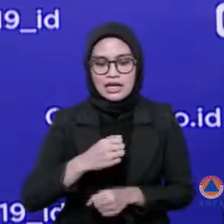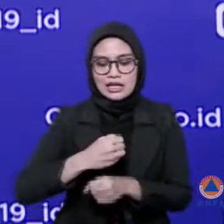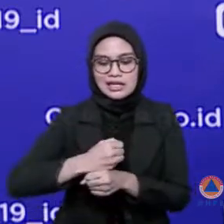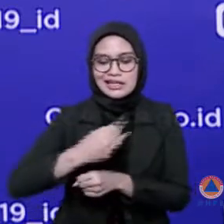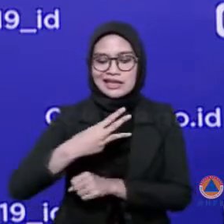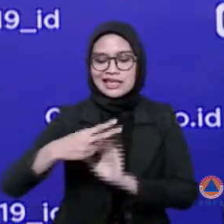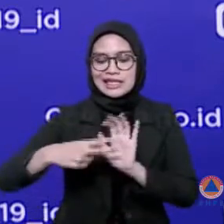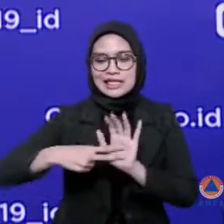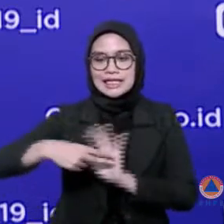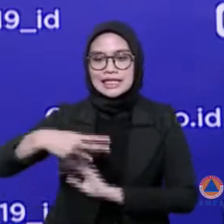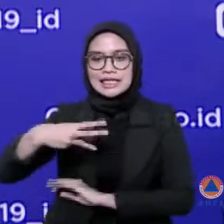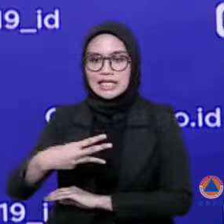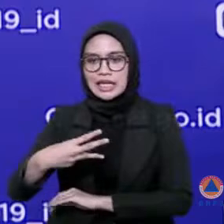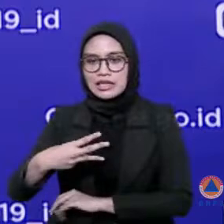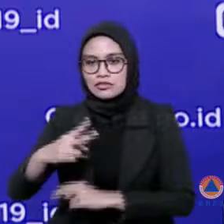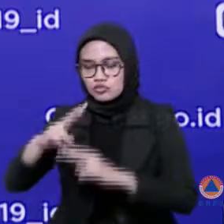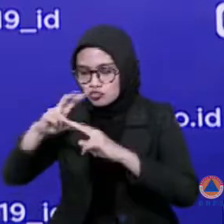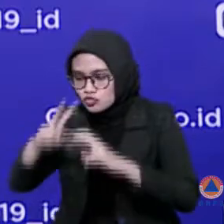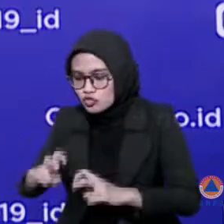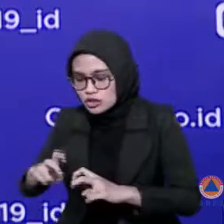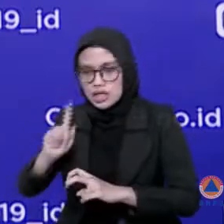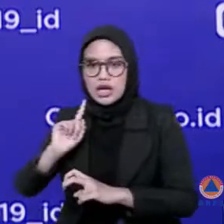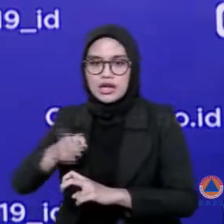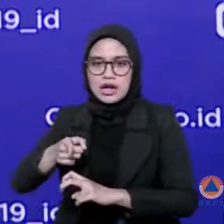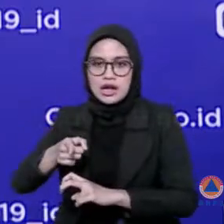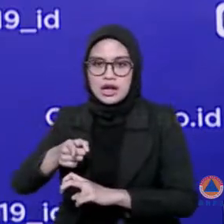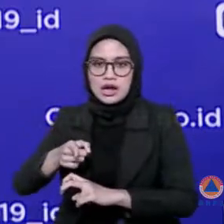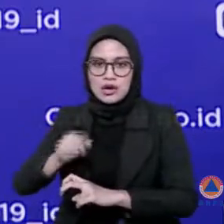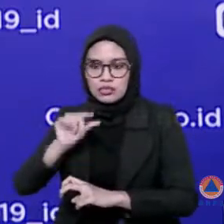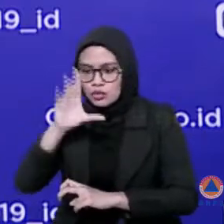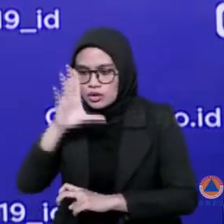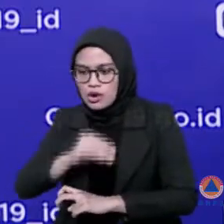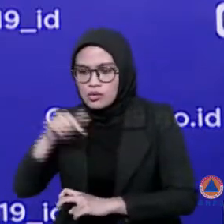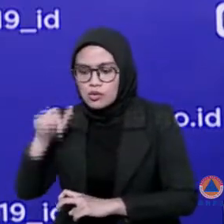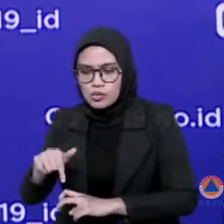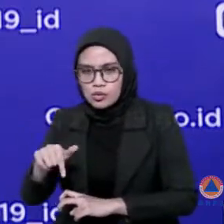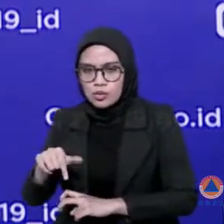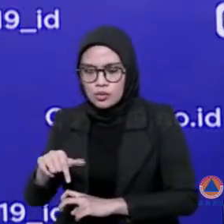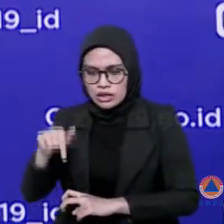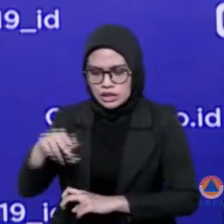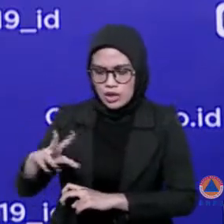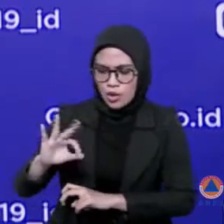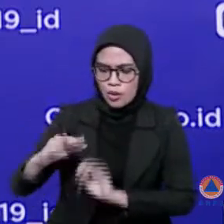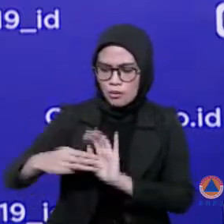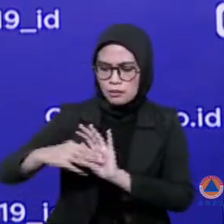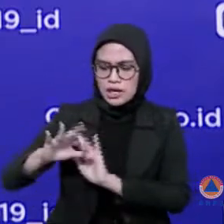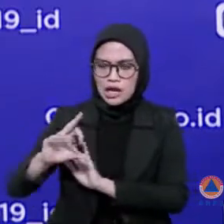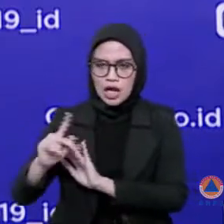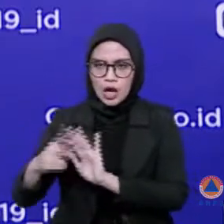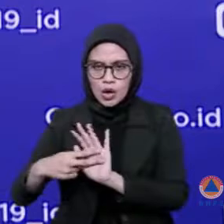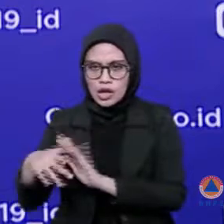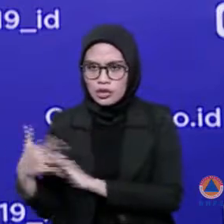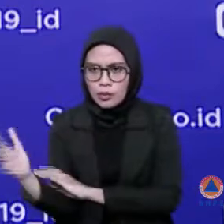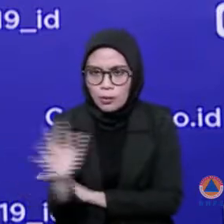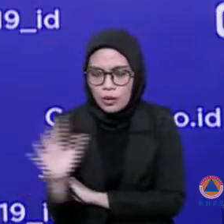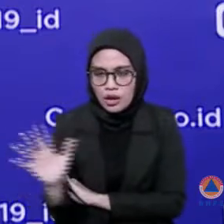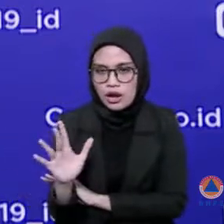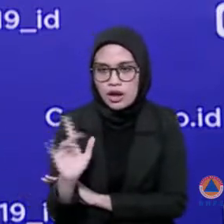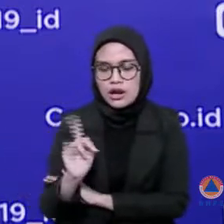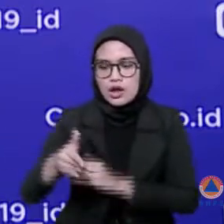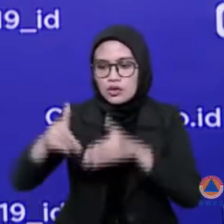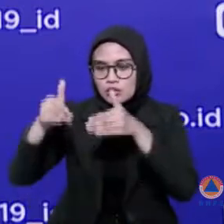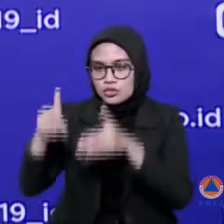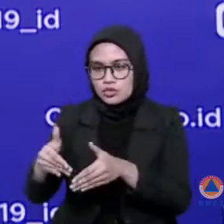gene target or S gene target failure, SGTF, for some polymerase chain reaction or